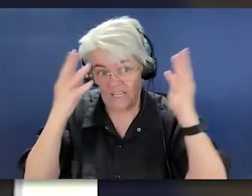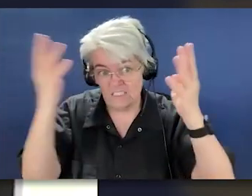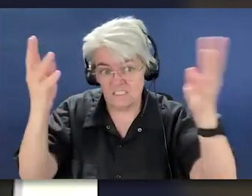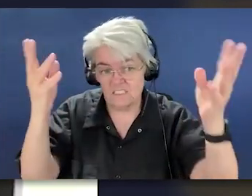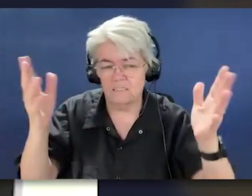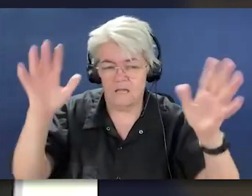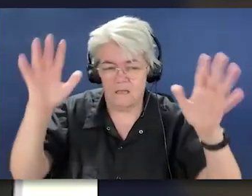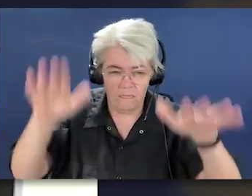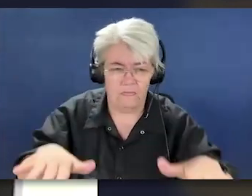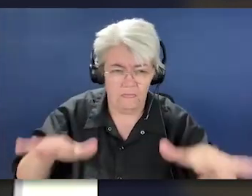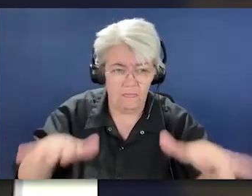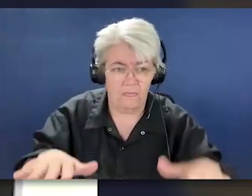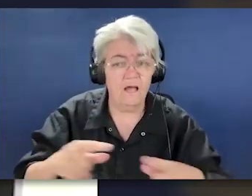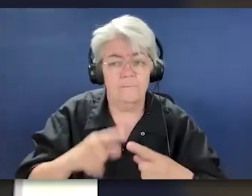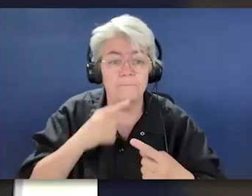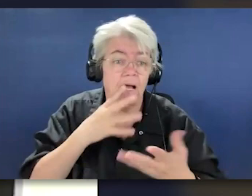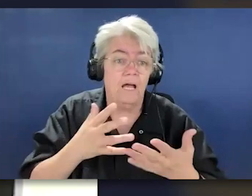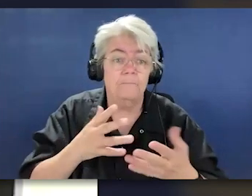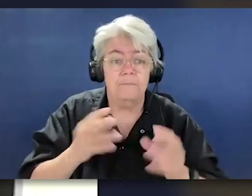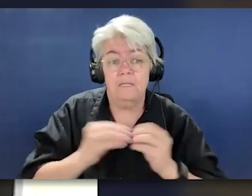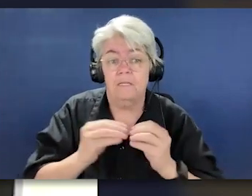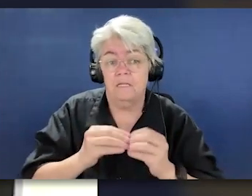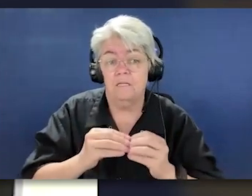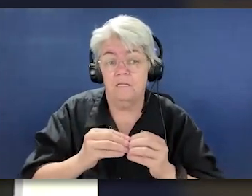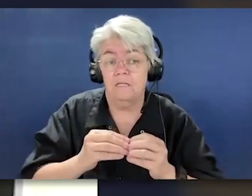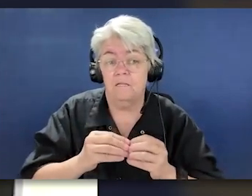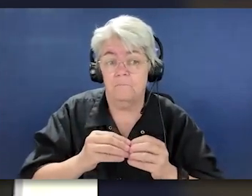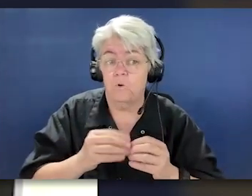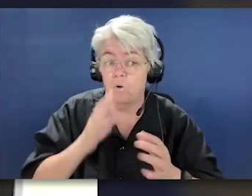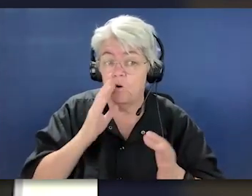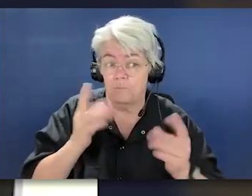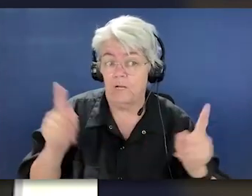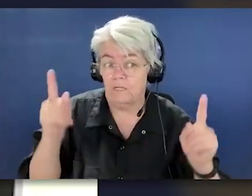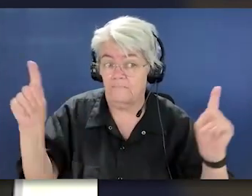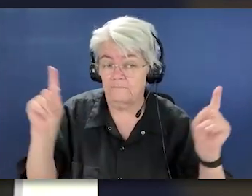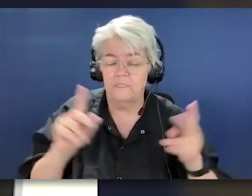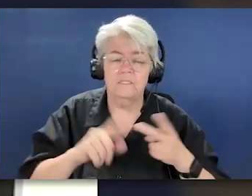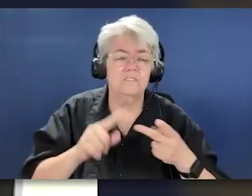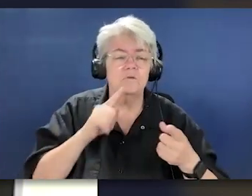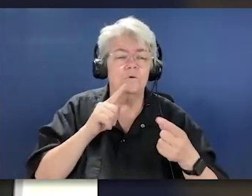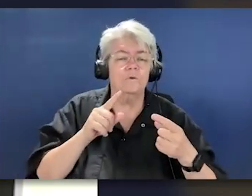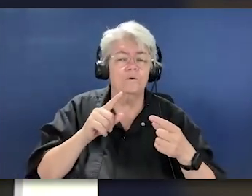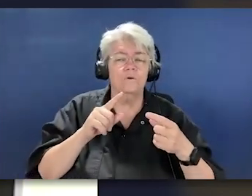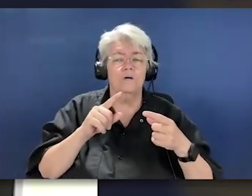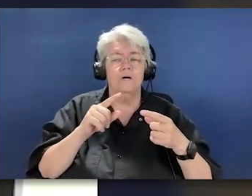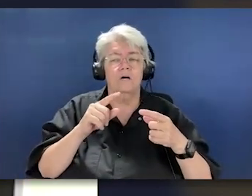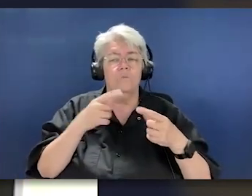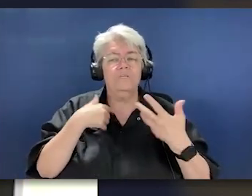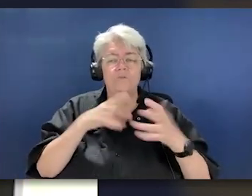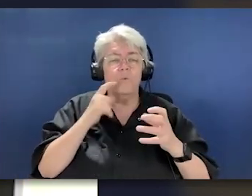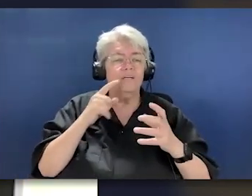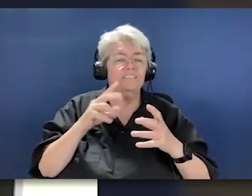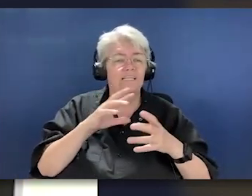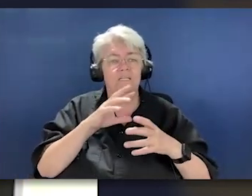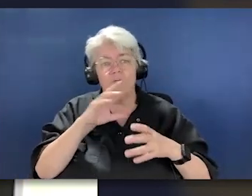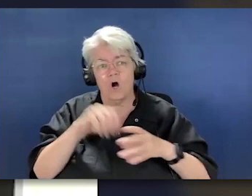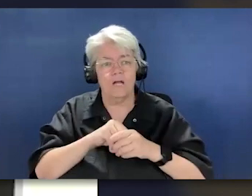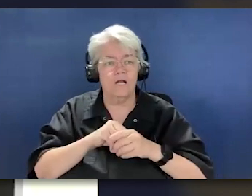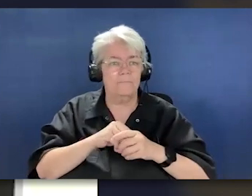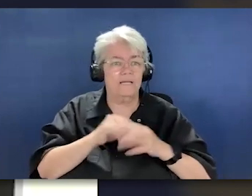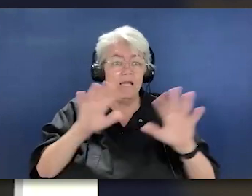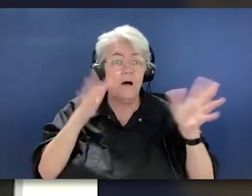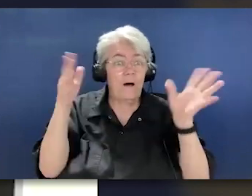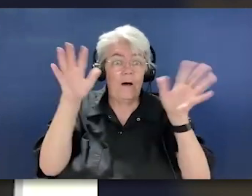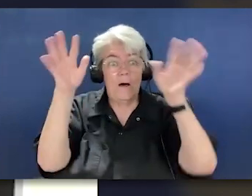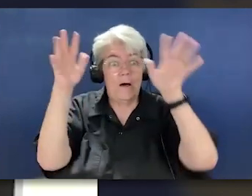And so trying to figure through, like, not getting caught up in the hype, but actually